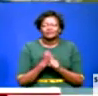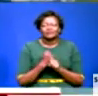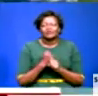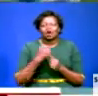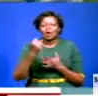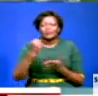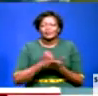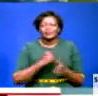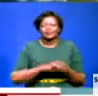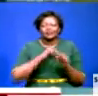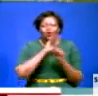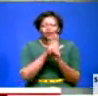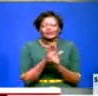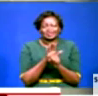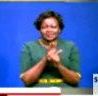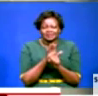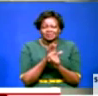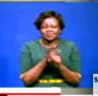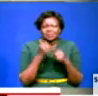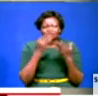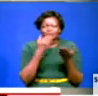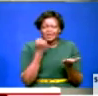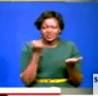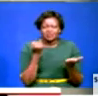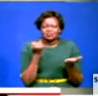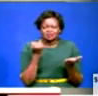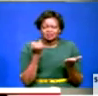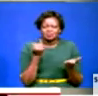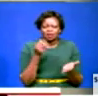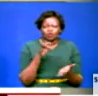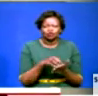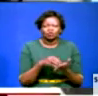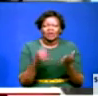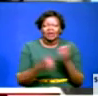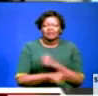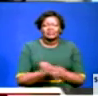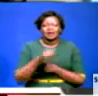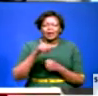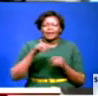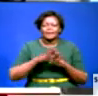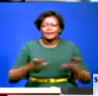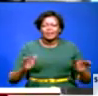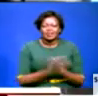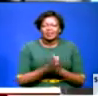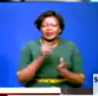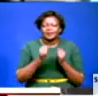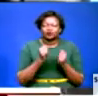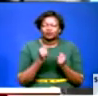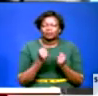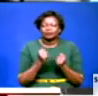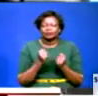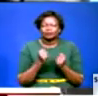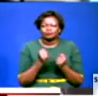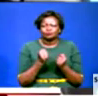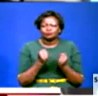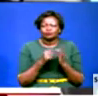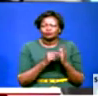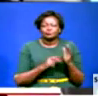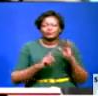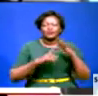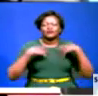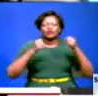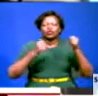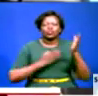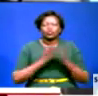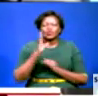the COVID-19 pandemic given better terms under permanent and pensionable terms. The Minister of Health, through the CS,